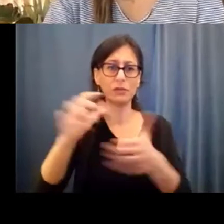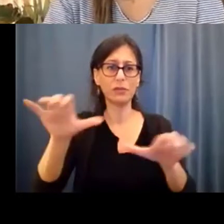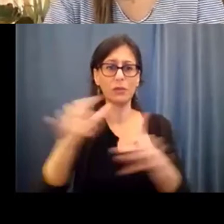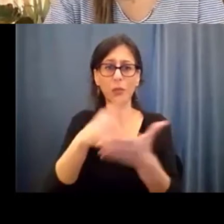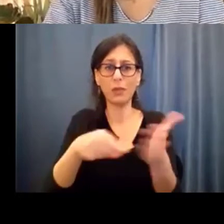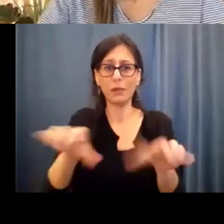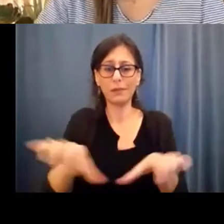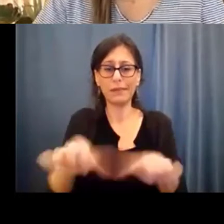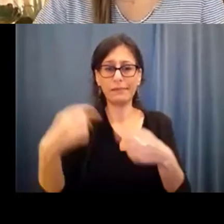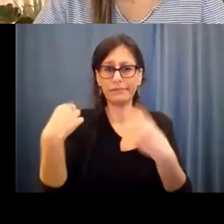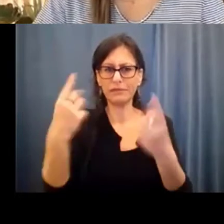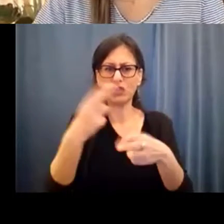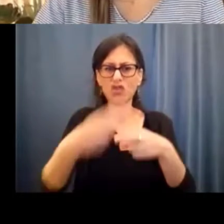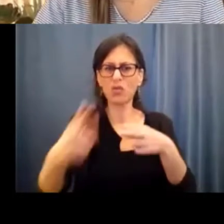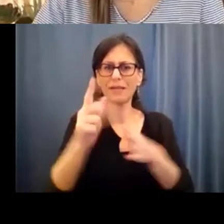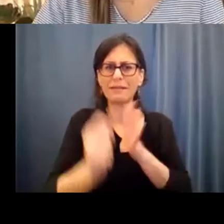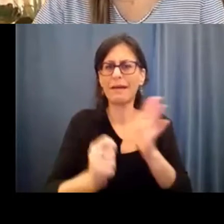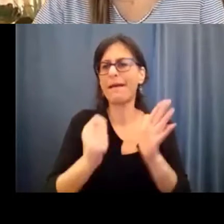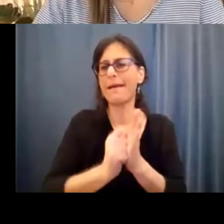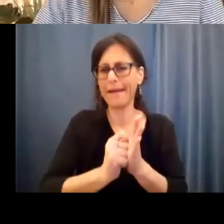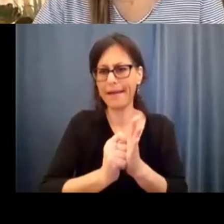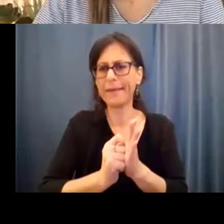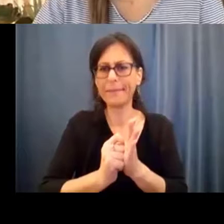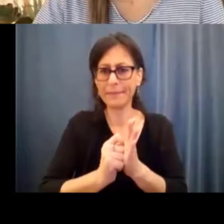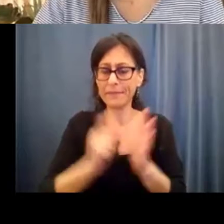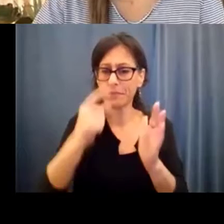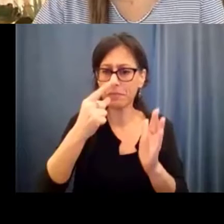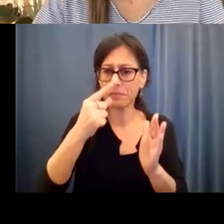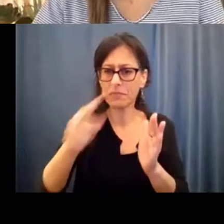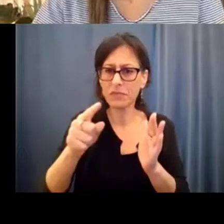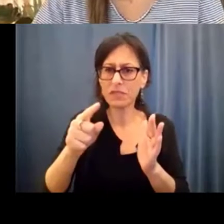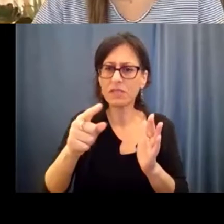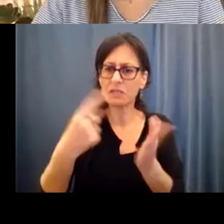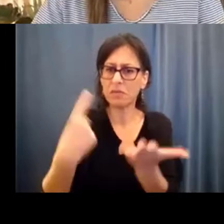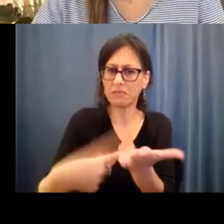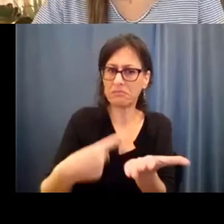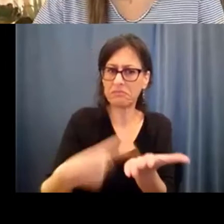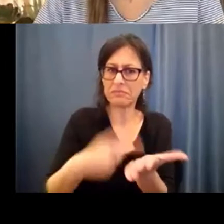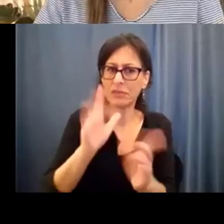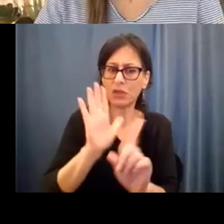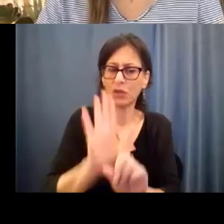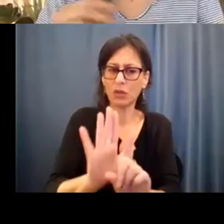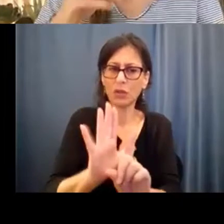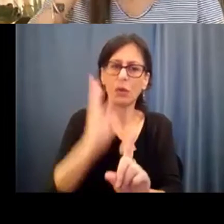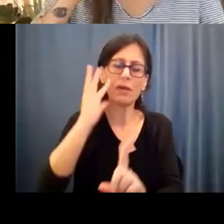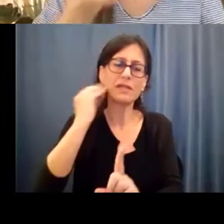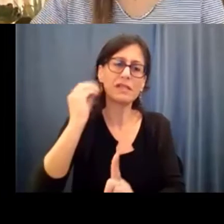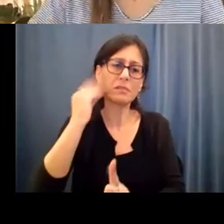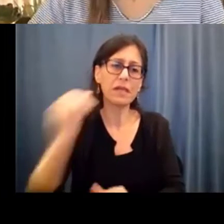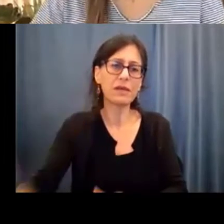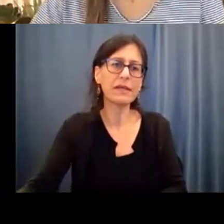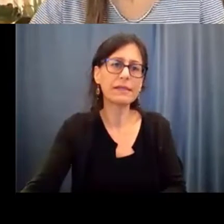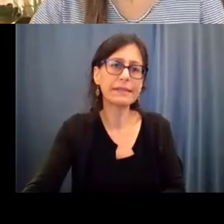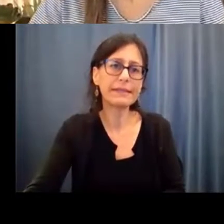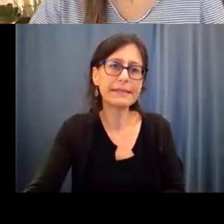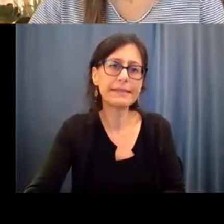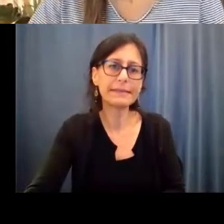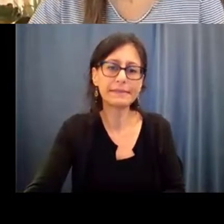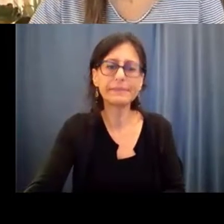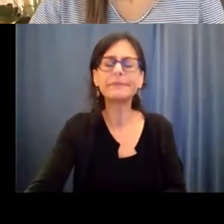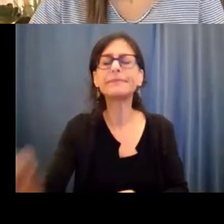you did in such a short amount of time. Can you talk about your experience and what has it meant to